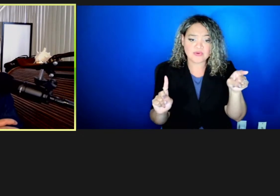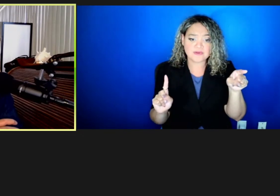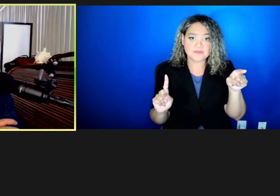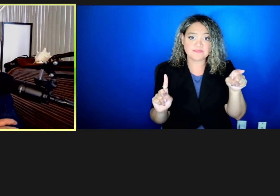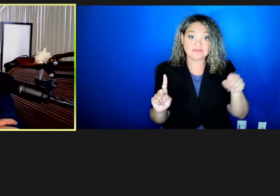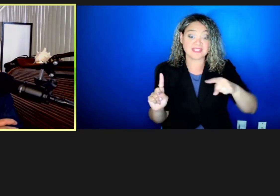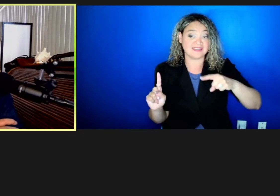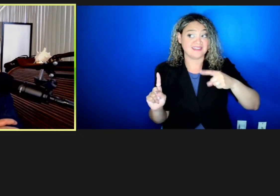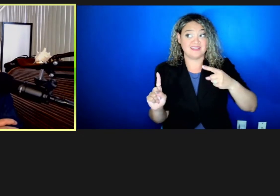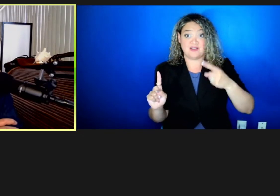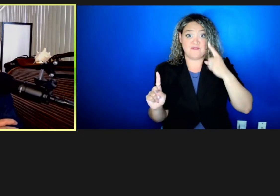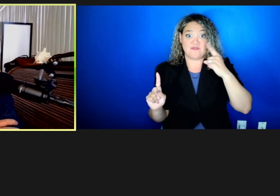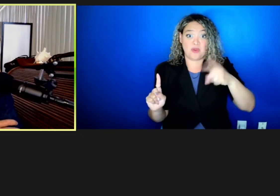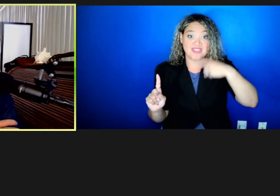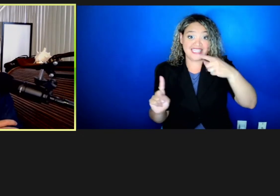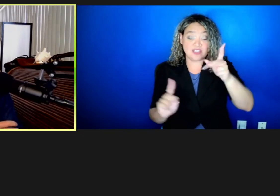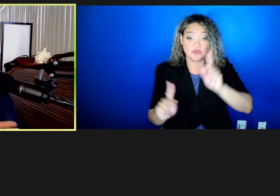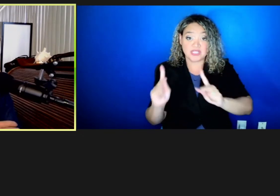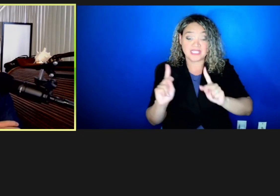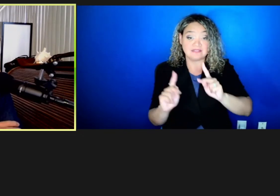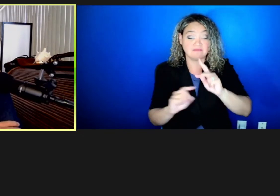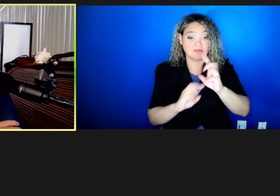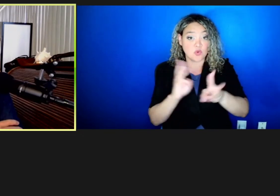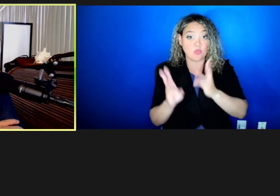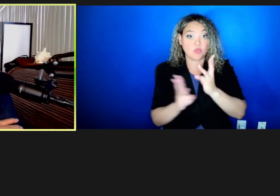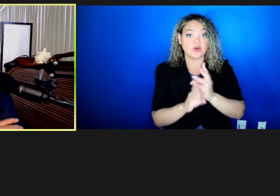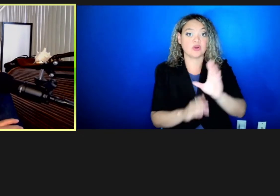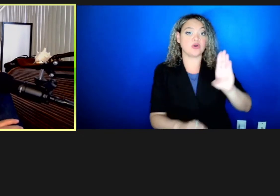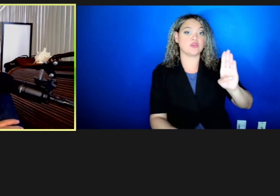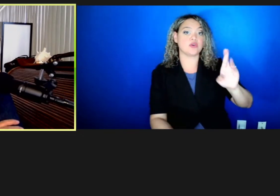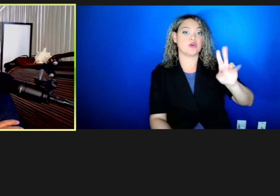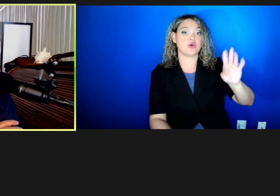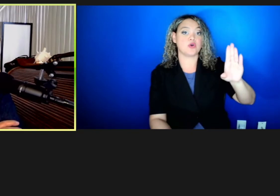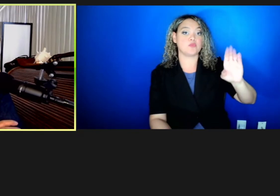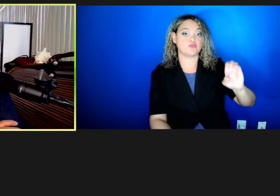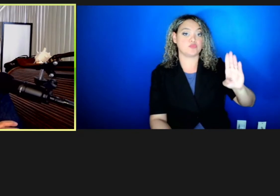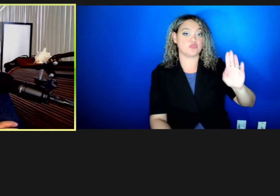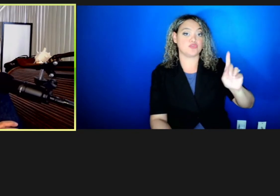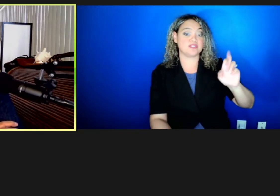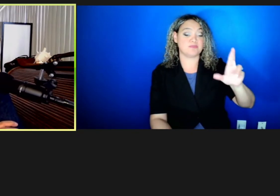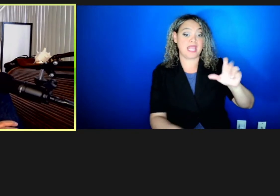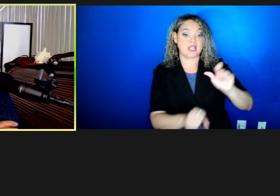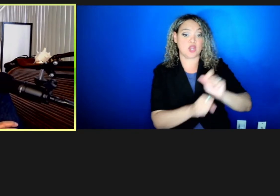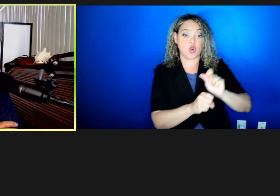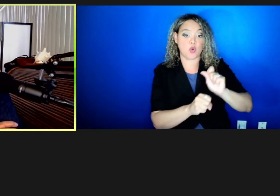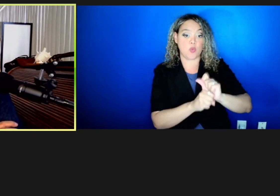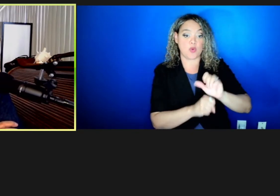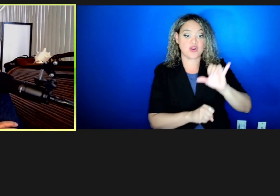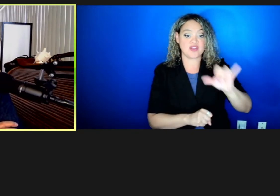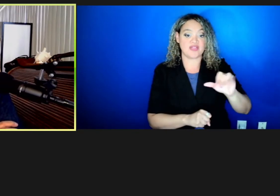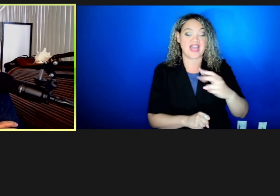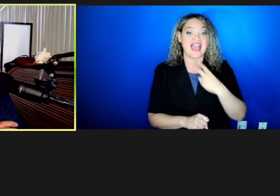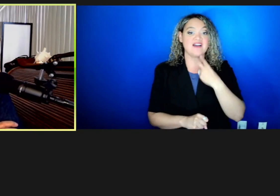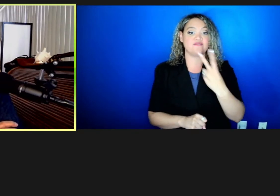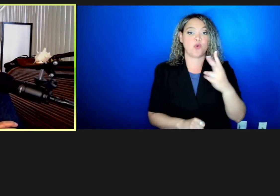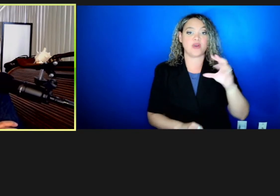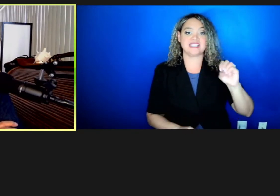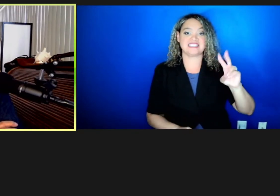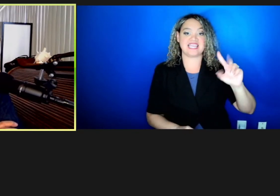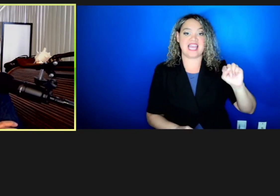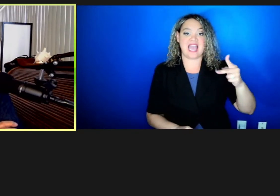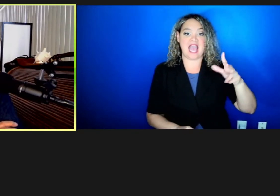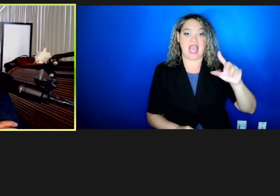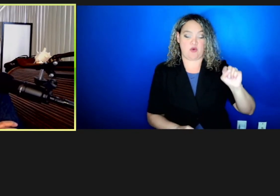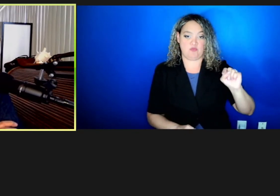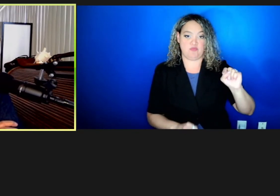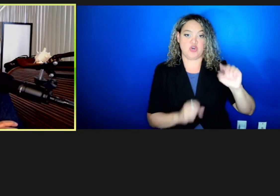hearing world. Bruce Baker, a friend of mine, worked on the cutting edge of voice output communication